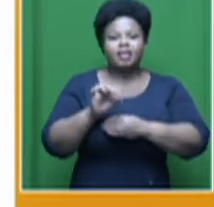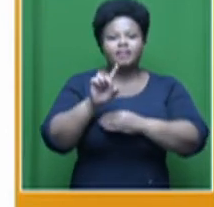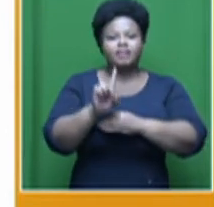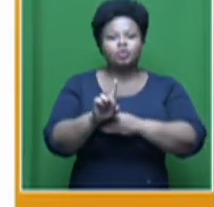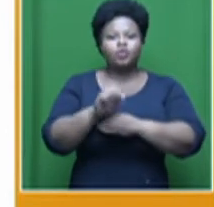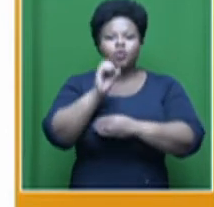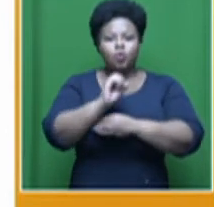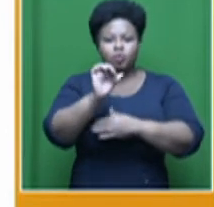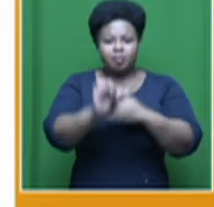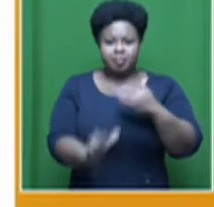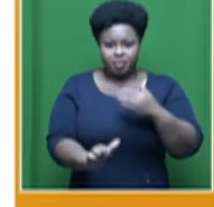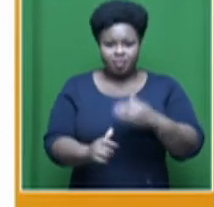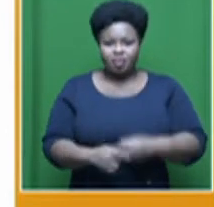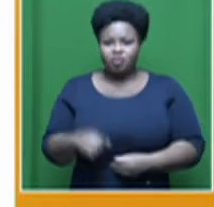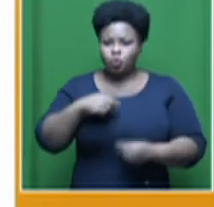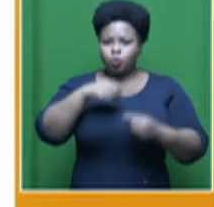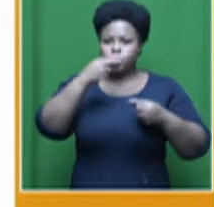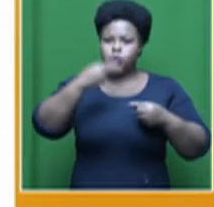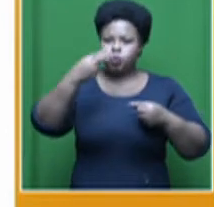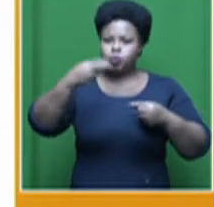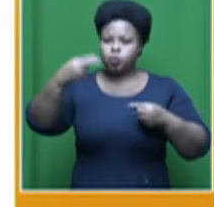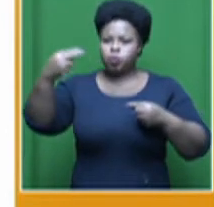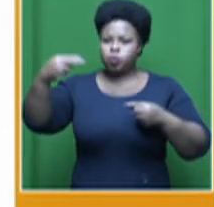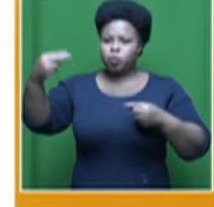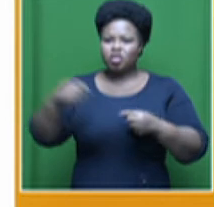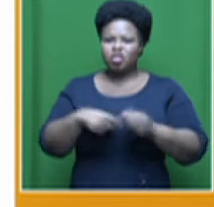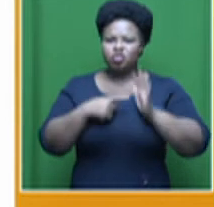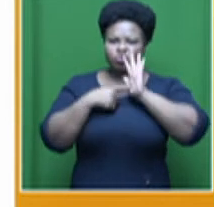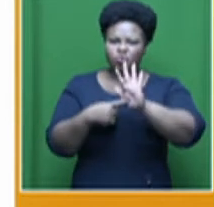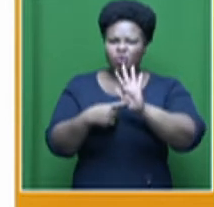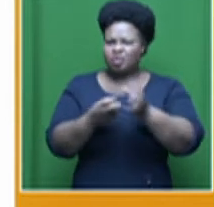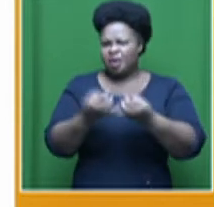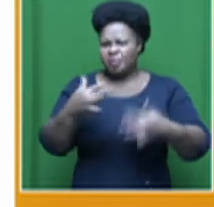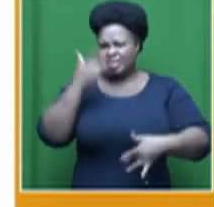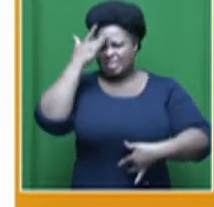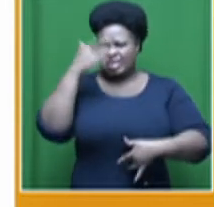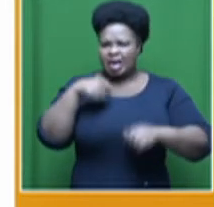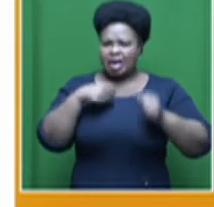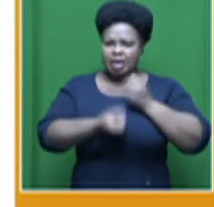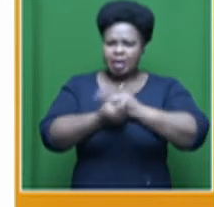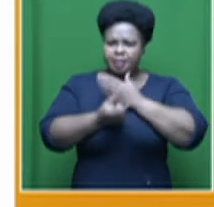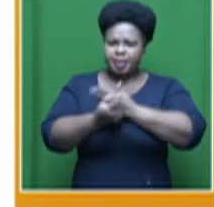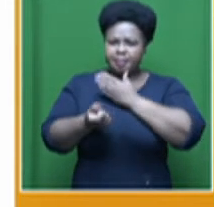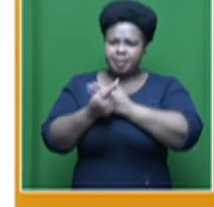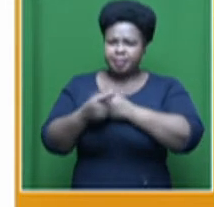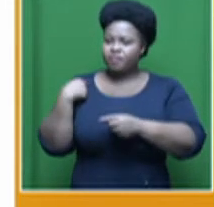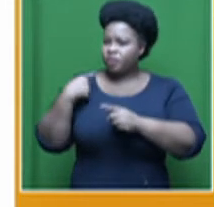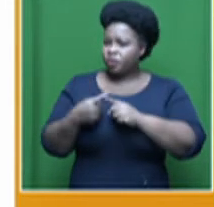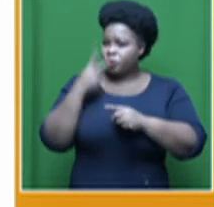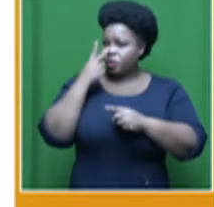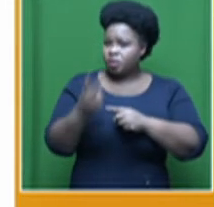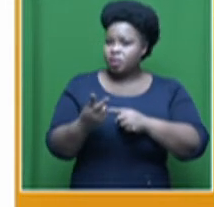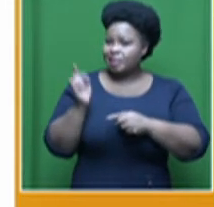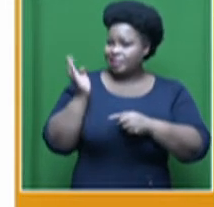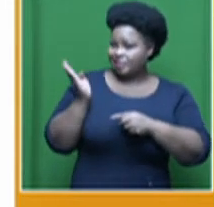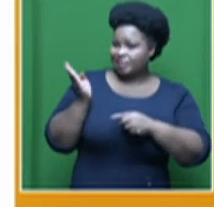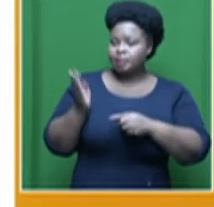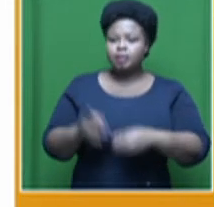graph shows you is a cumulative number of cases that have occurred over time. And as you can see, very soon